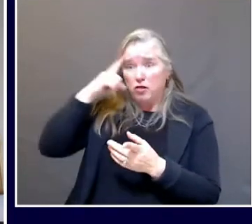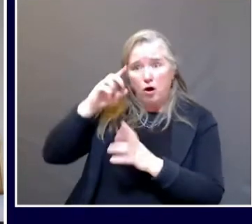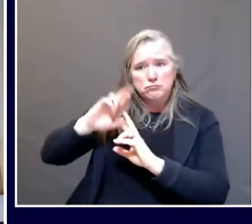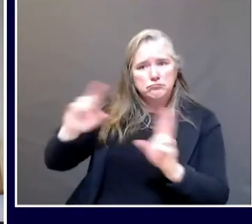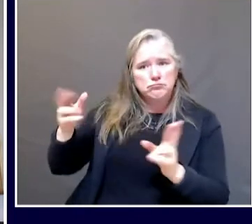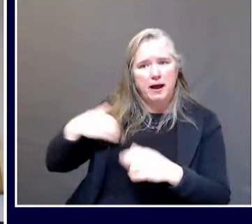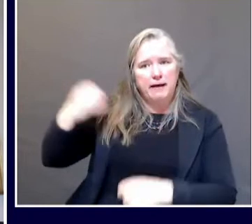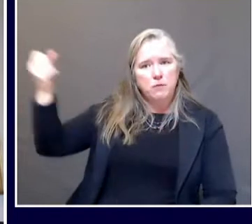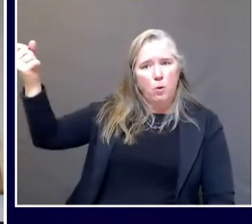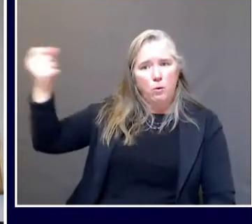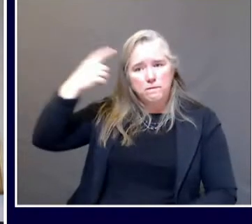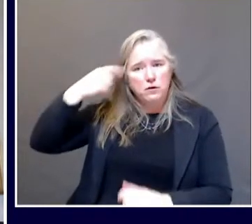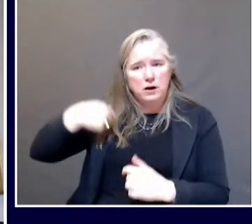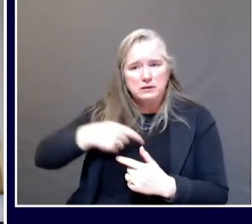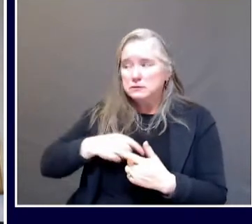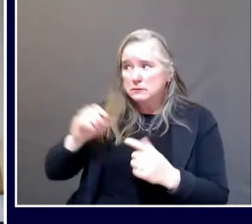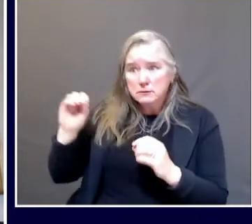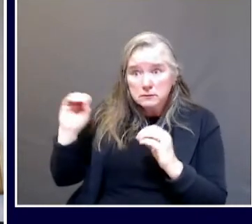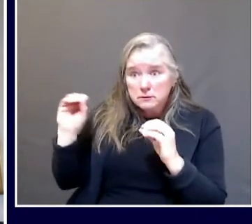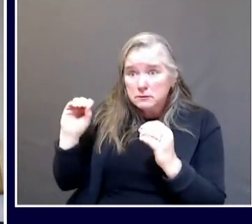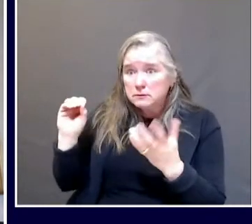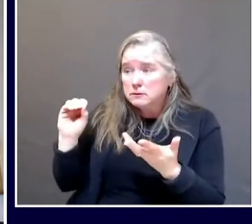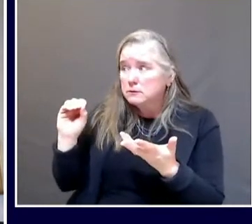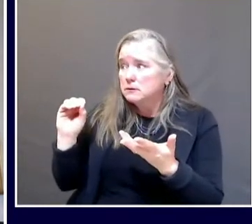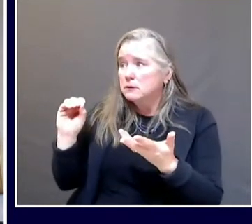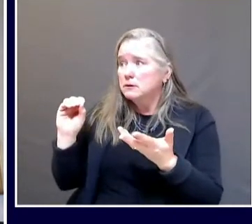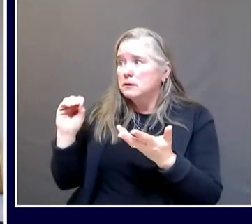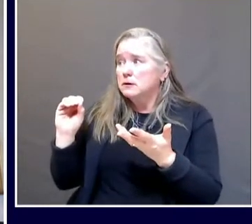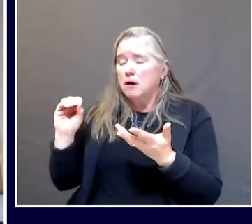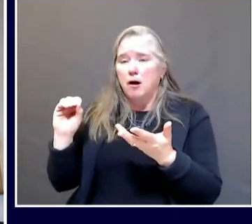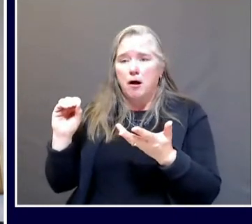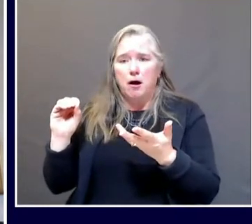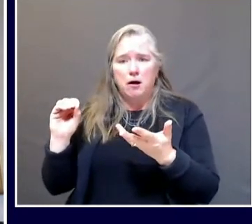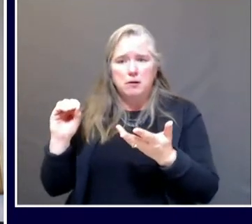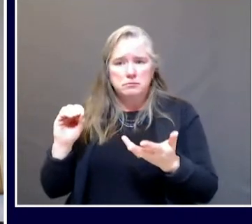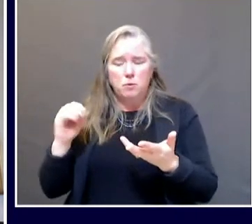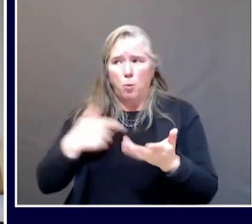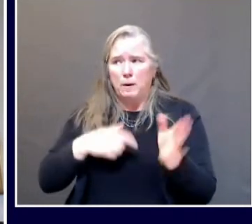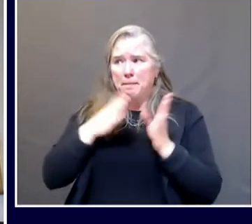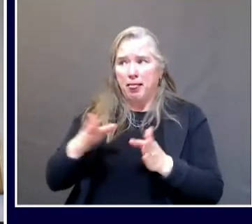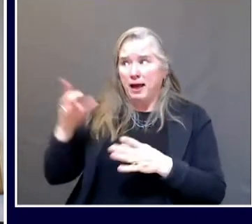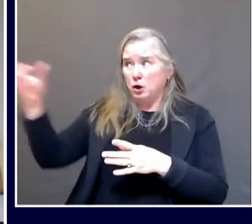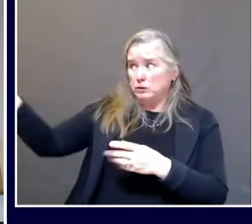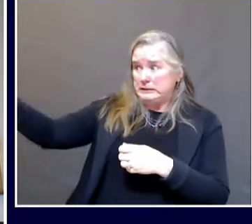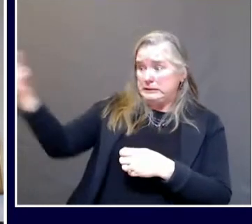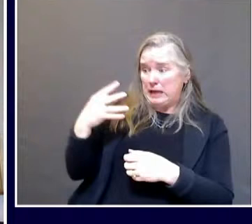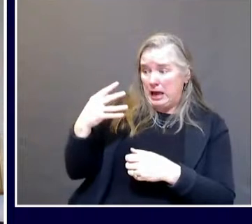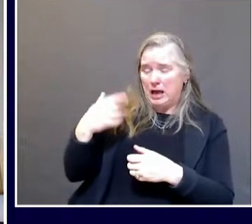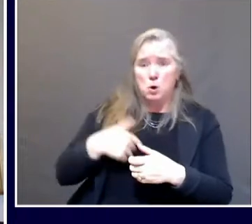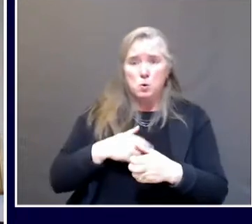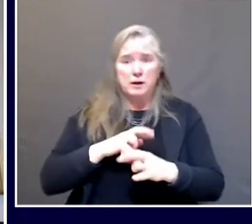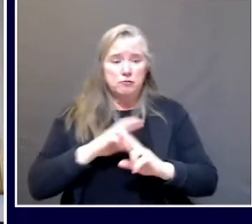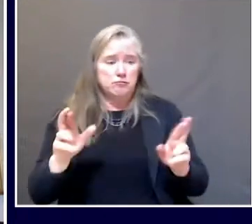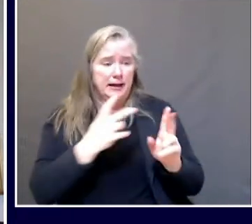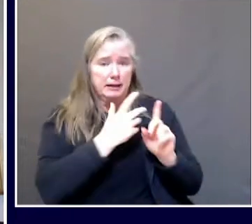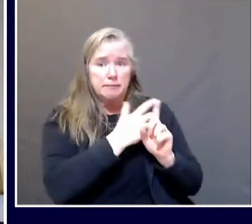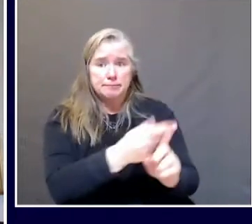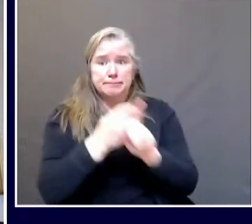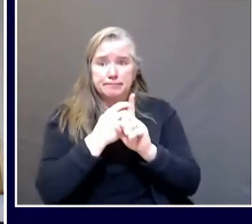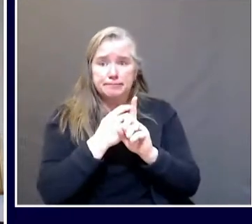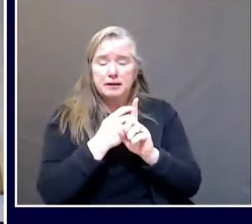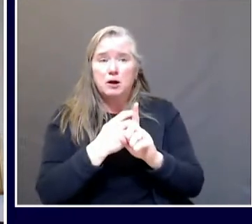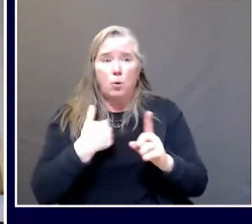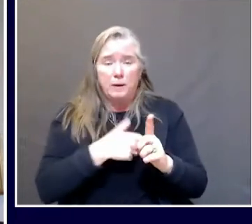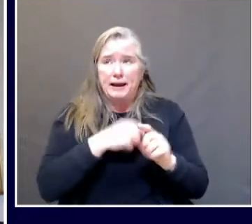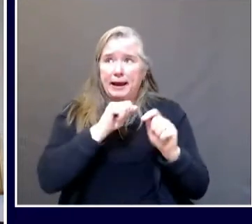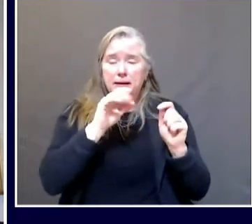be released, and that those doses would be able to increase our weekly allotment such that we could activate more providers and get them